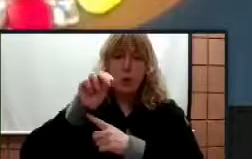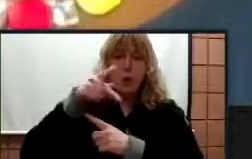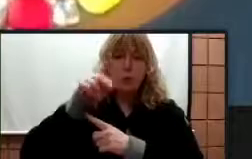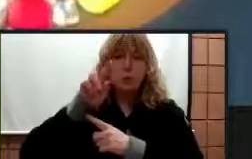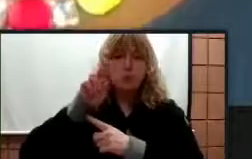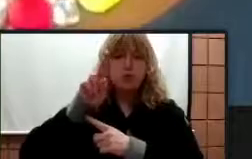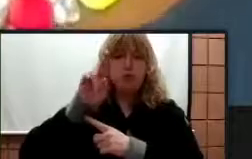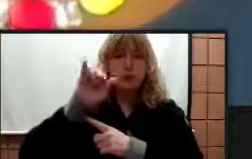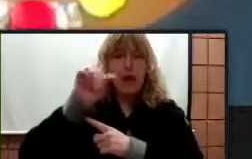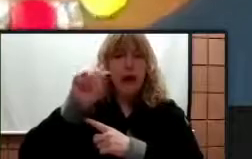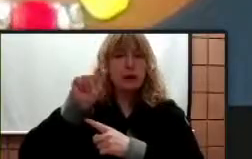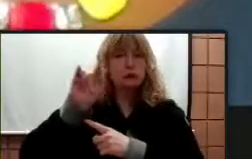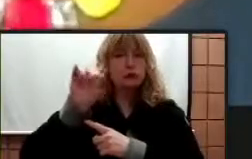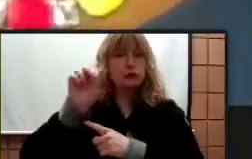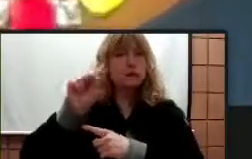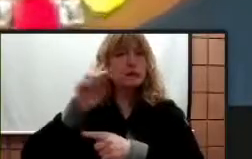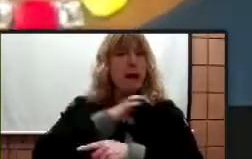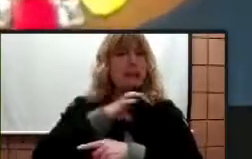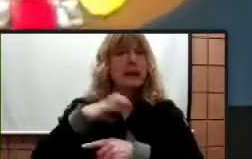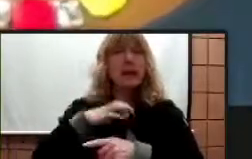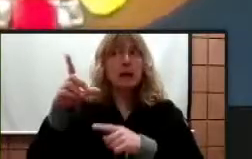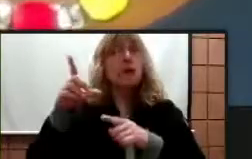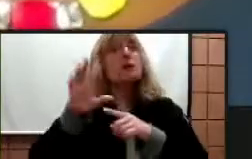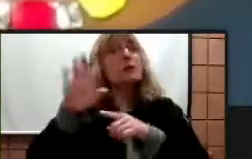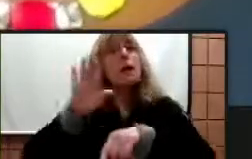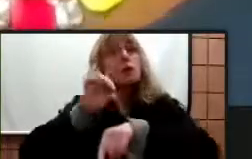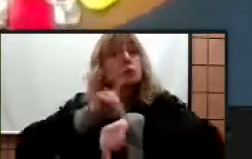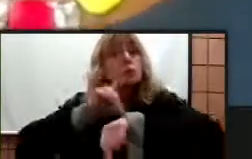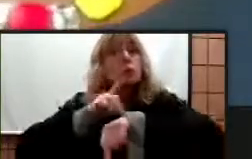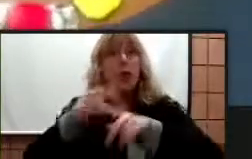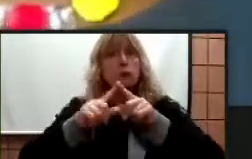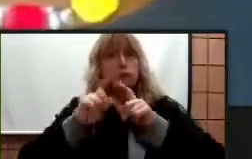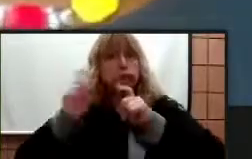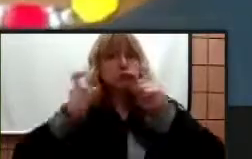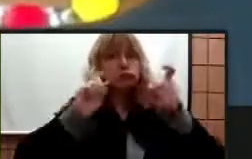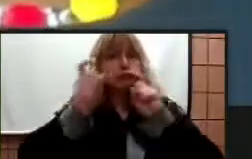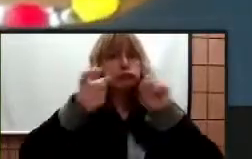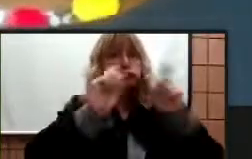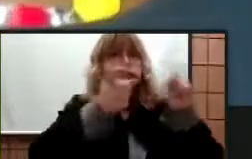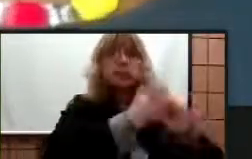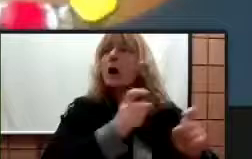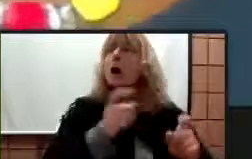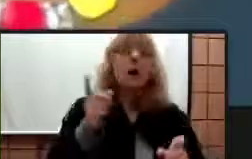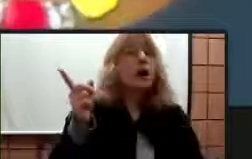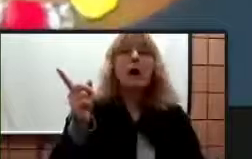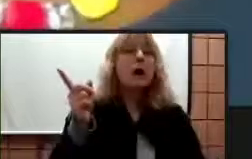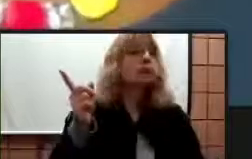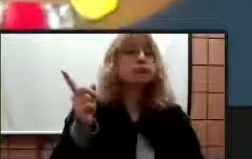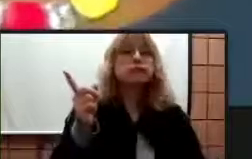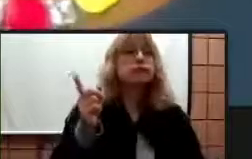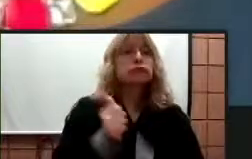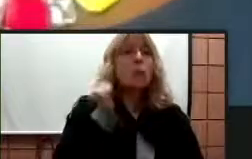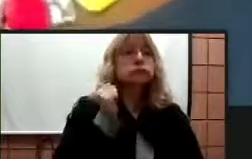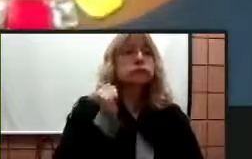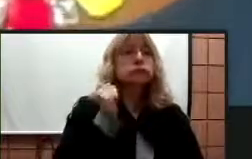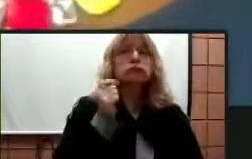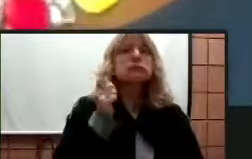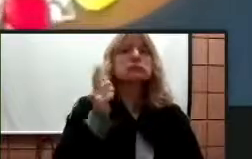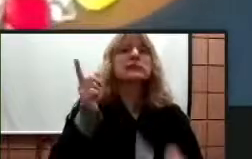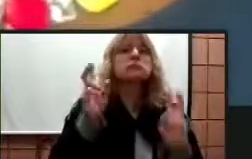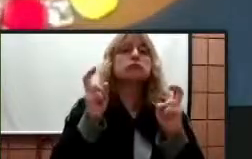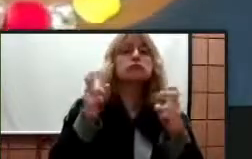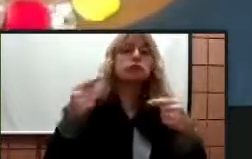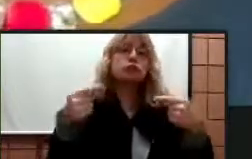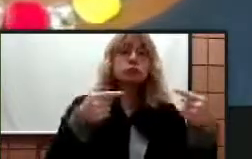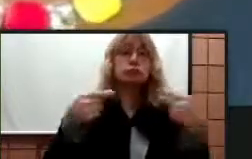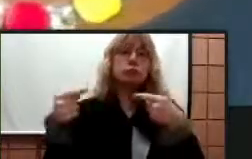release it or to appropriate it. And that's not happening because, quite frankly, they're horse trading right now. They're twisting